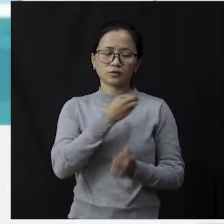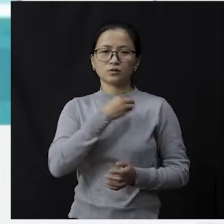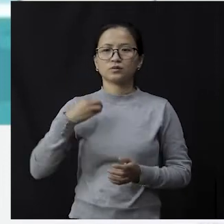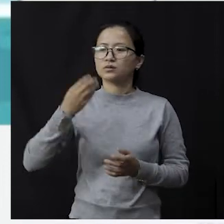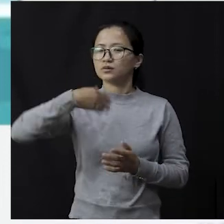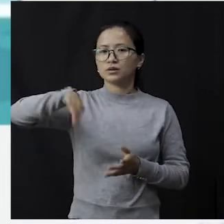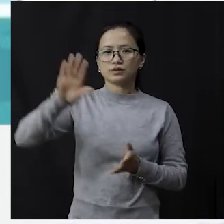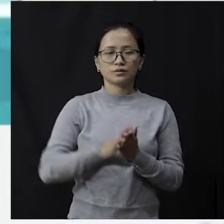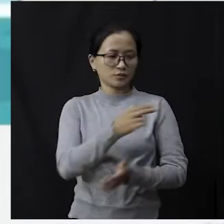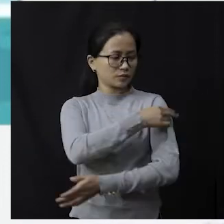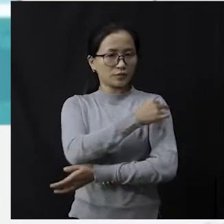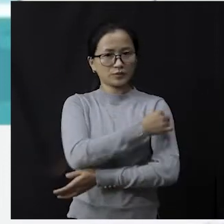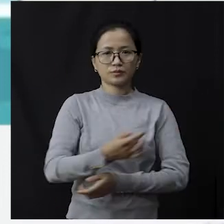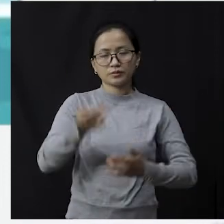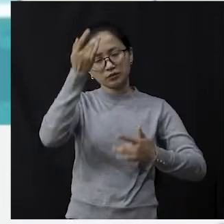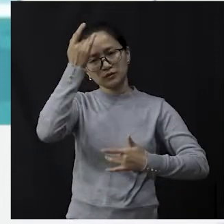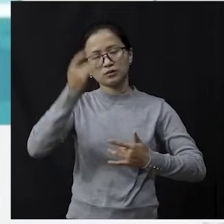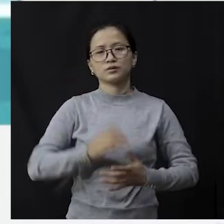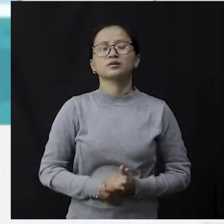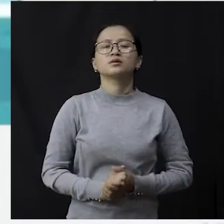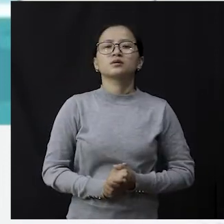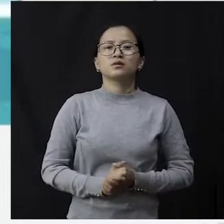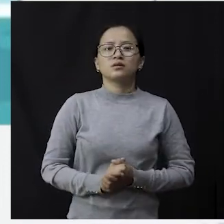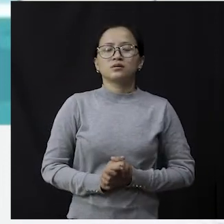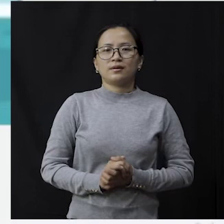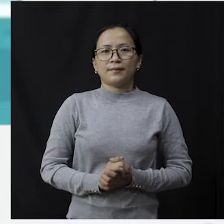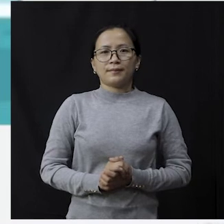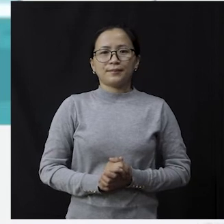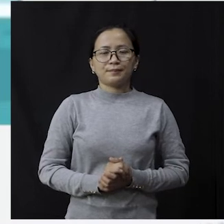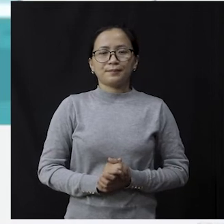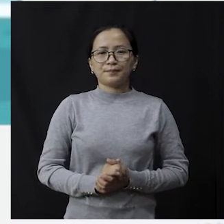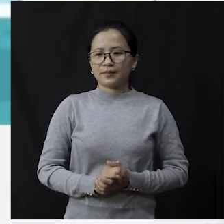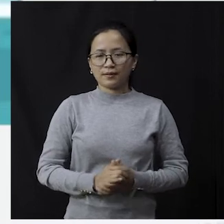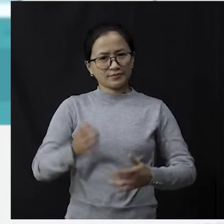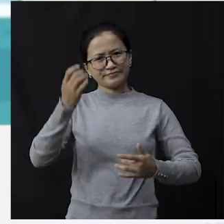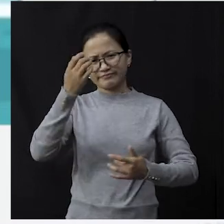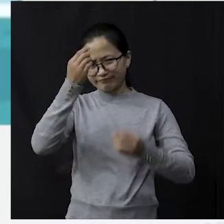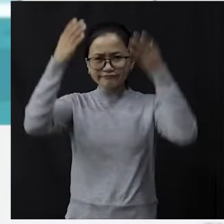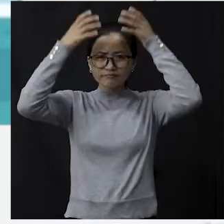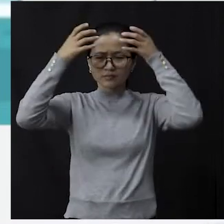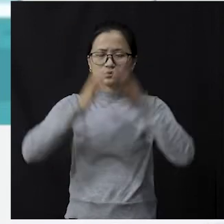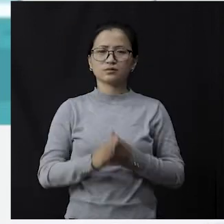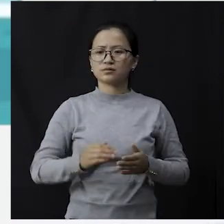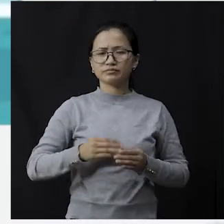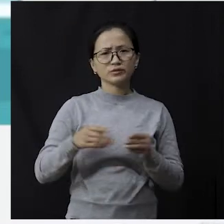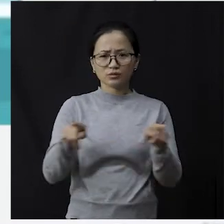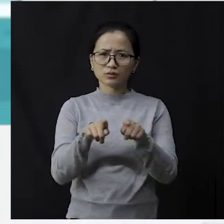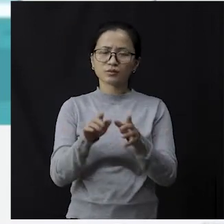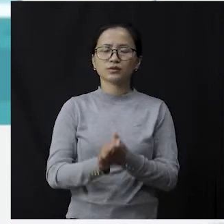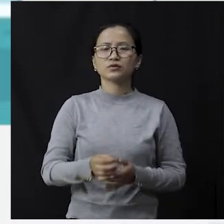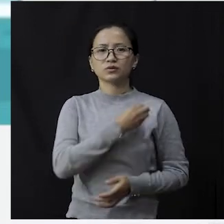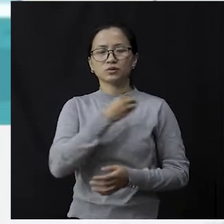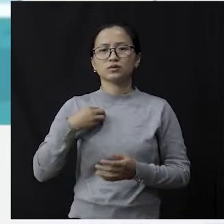we go to the hospital. When we are sick, we used to go to the hospital, so a nurse assists the doctors, and the nurse